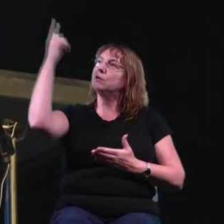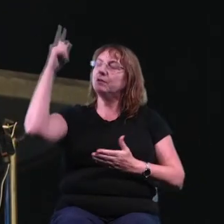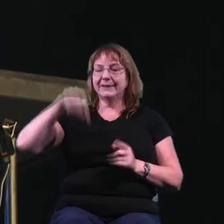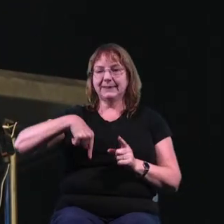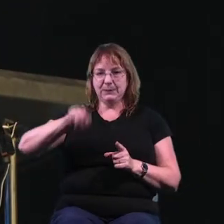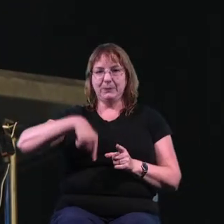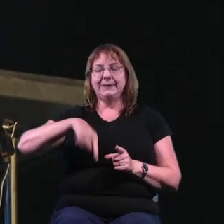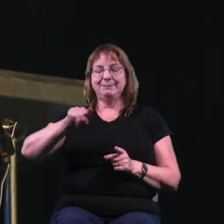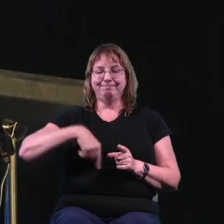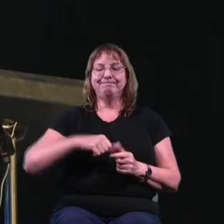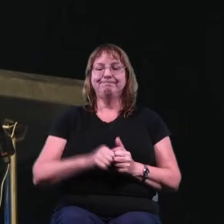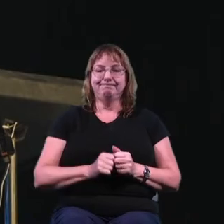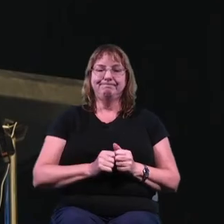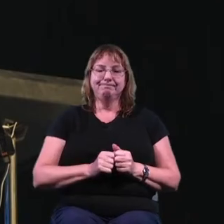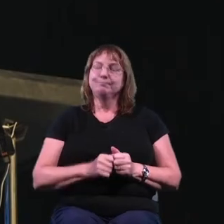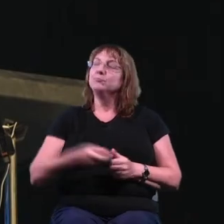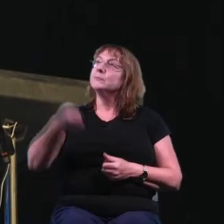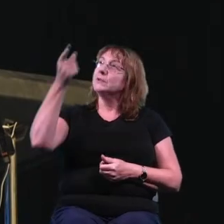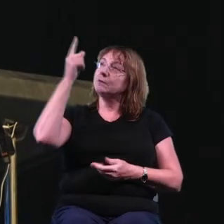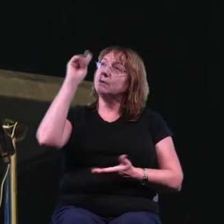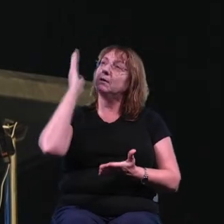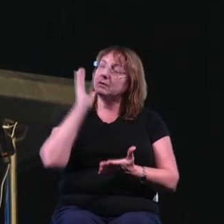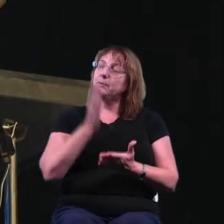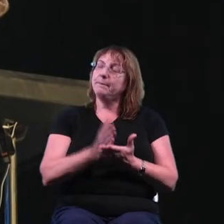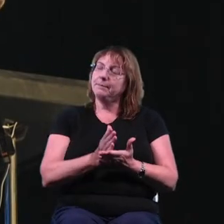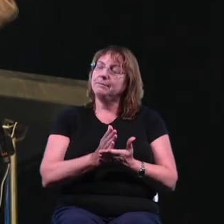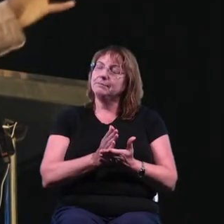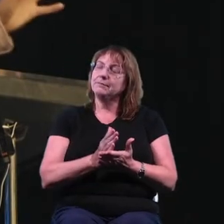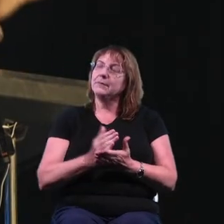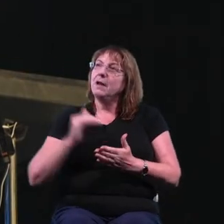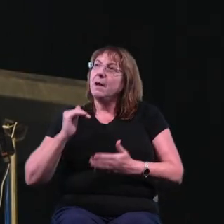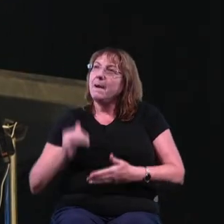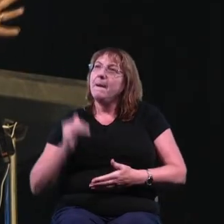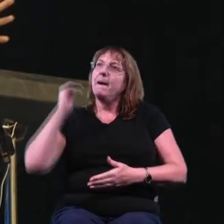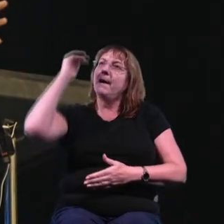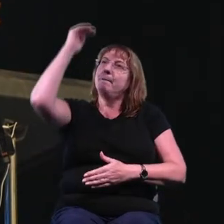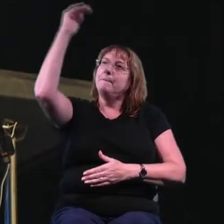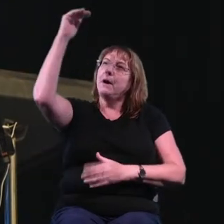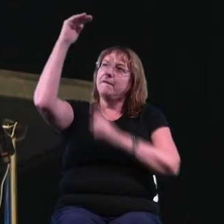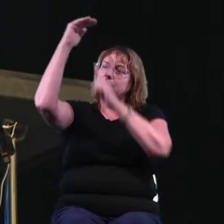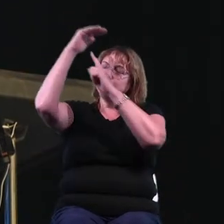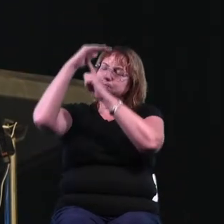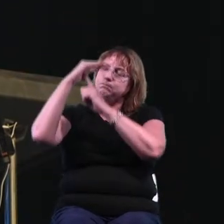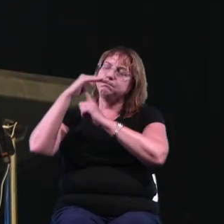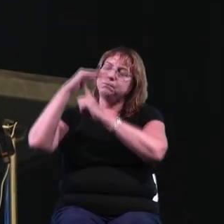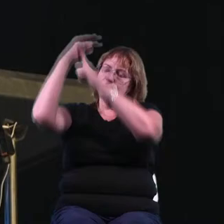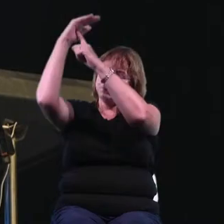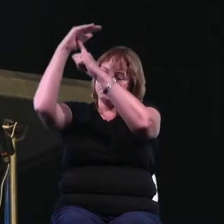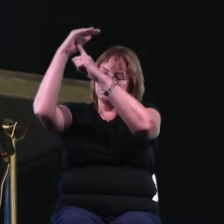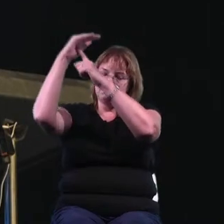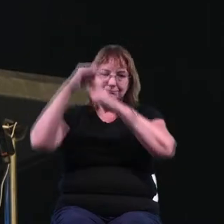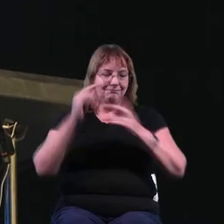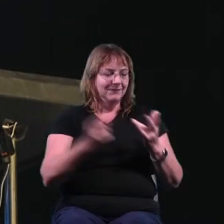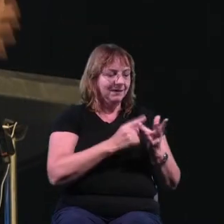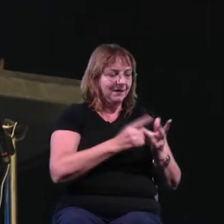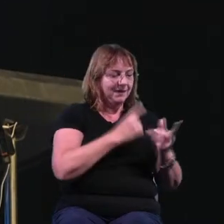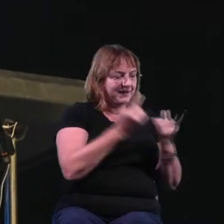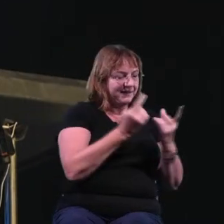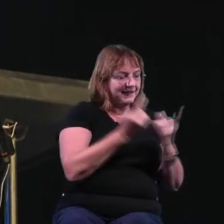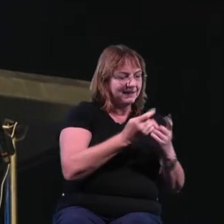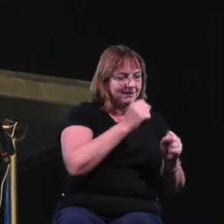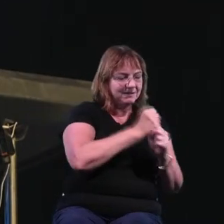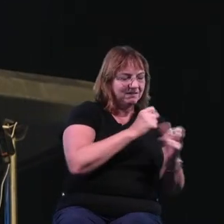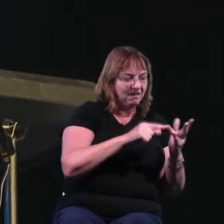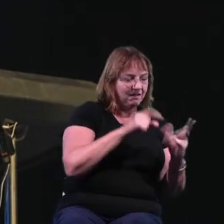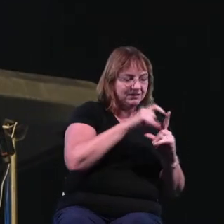week? God is the one who is above all gods, above whatever it